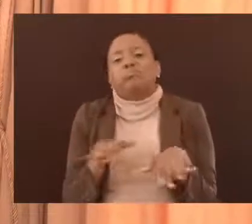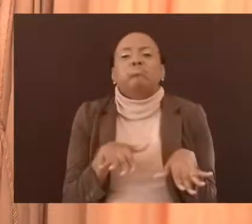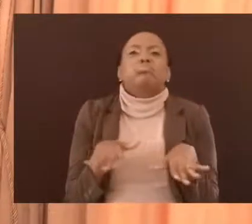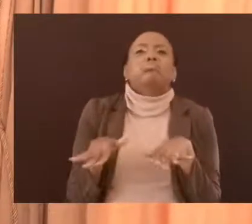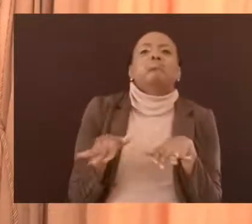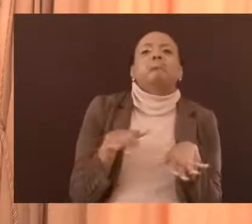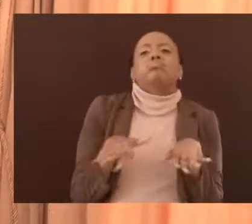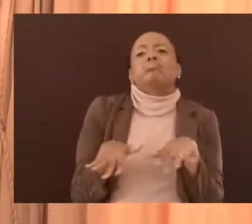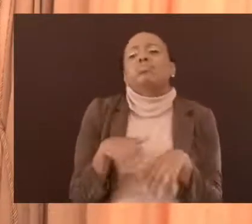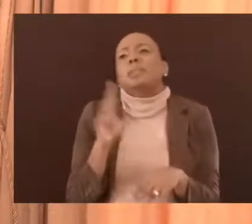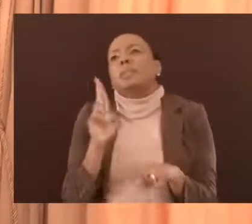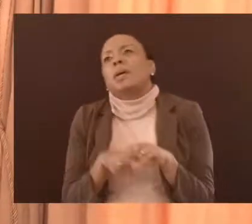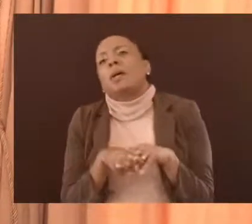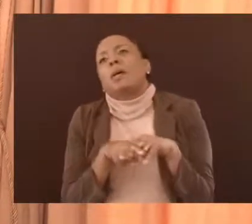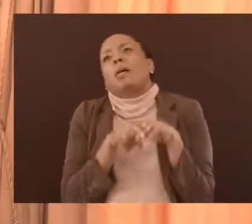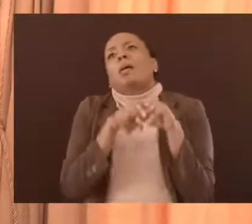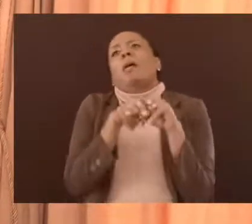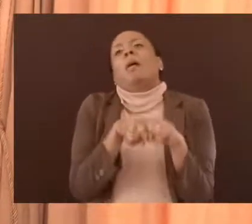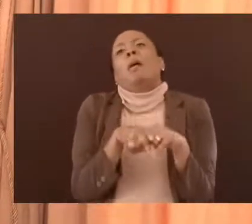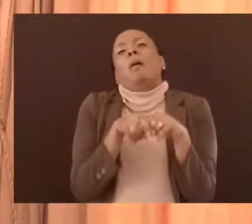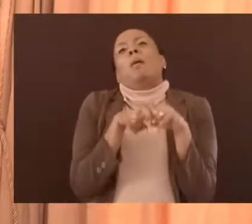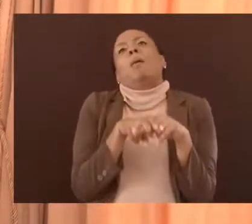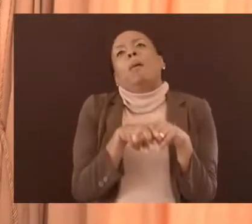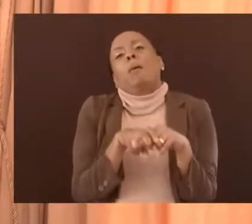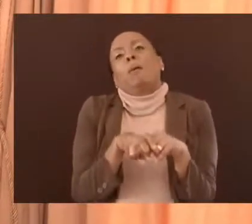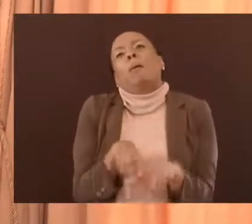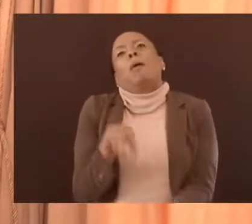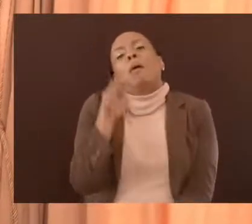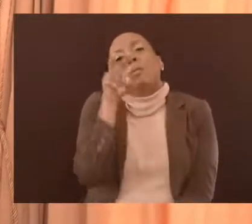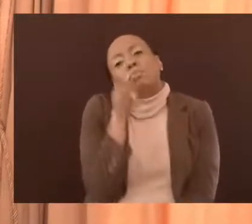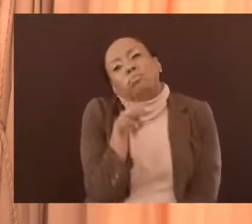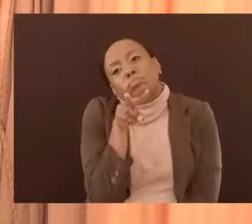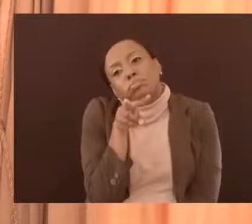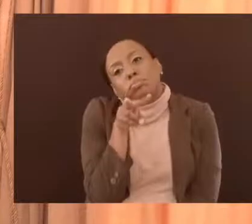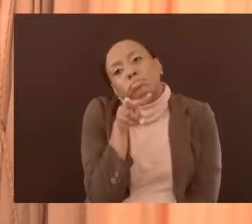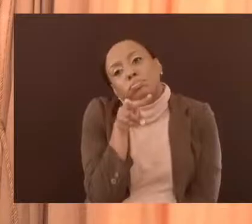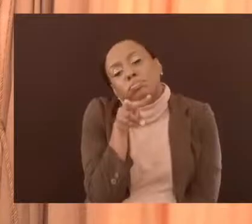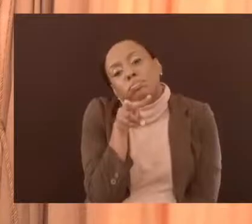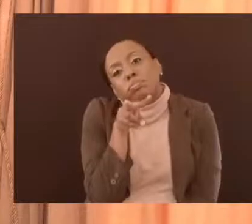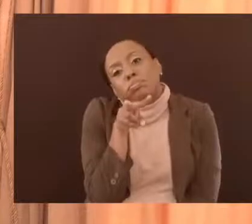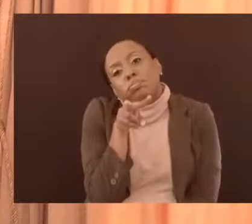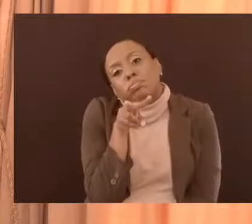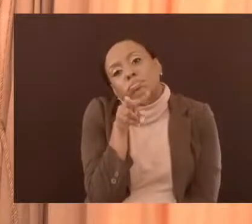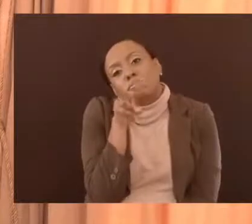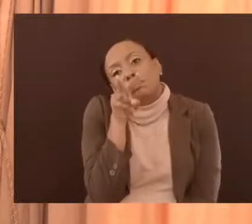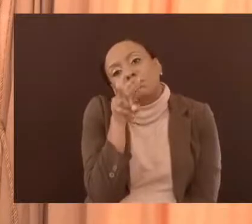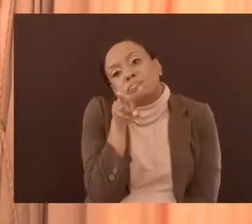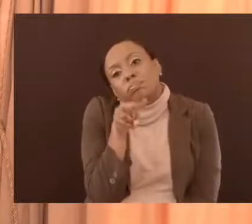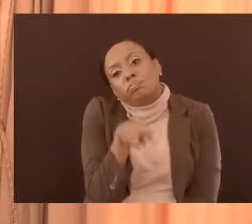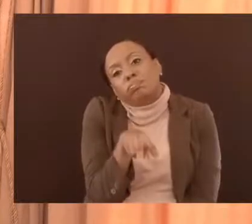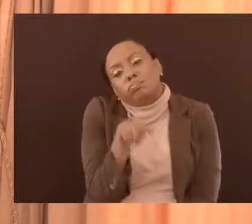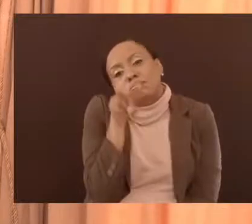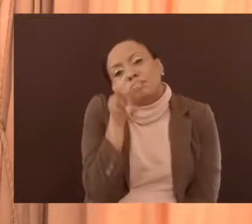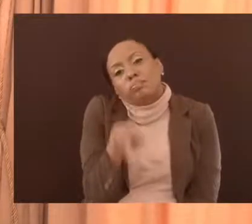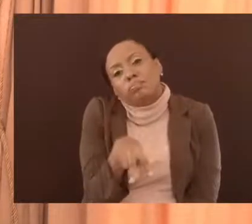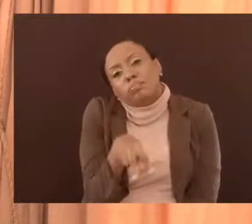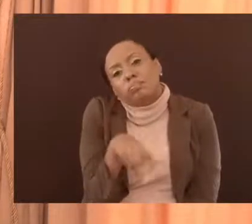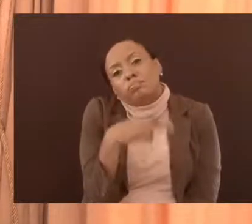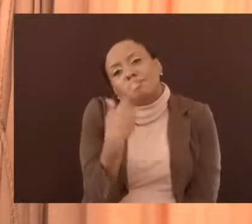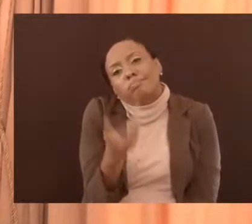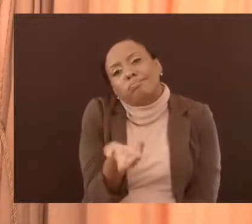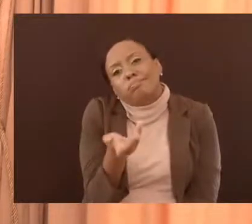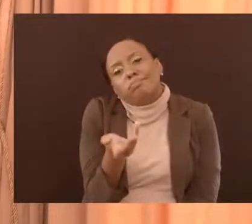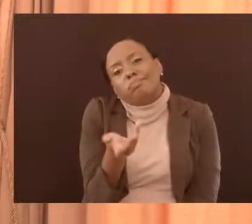lifestyle where we sit for long hours in front of the screen. We have been